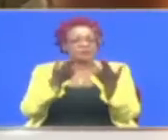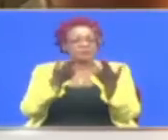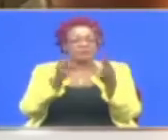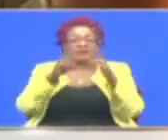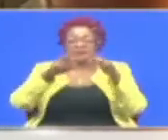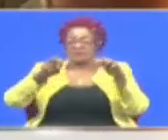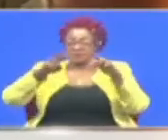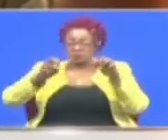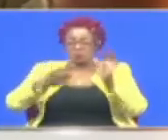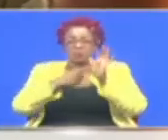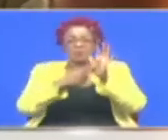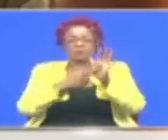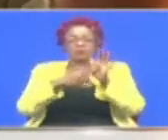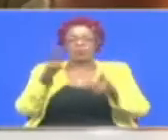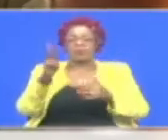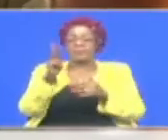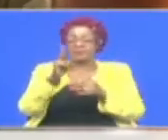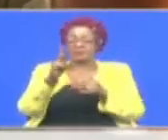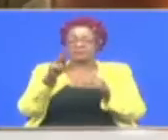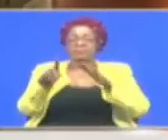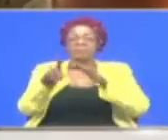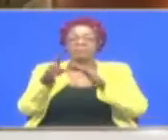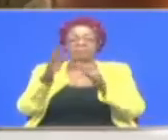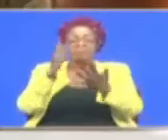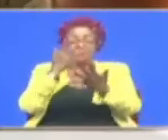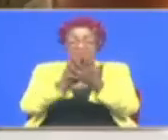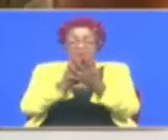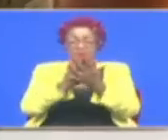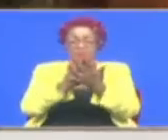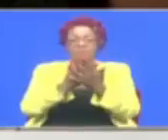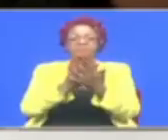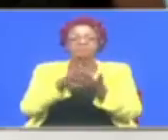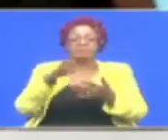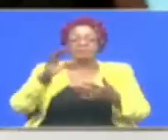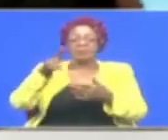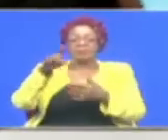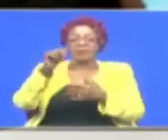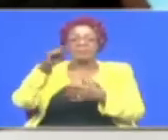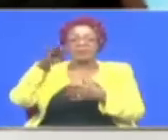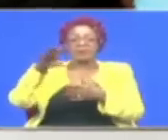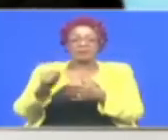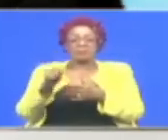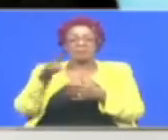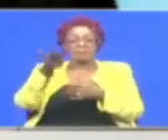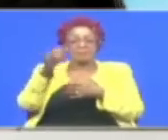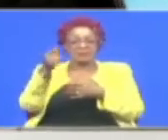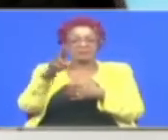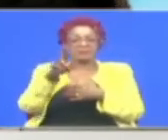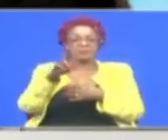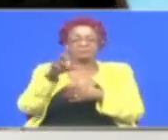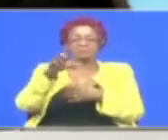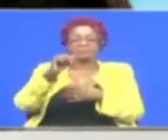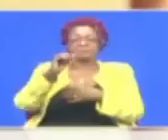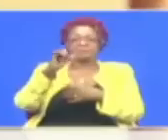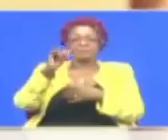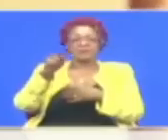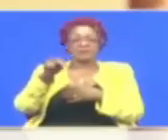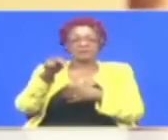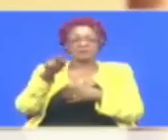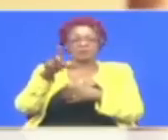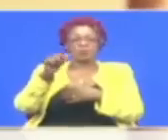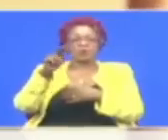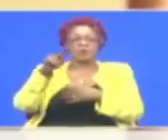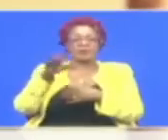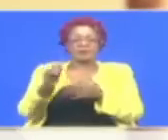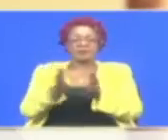investigations show that Kamiti prison warders Pamela Cherubet Kiplimo, Peter Thuku Kamau, Lilian Mukasia Lunani,